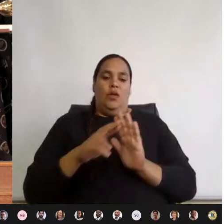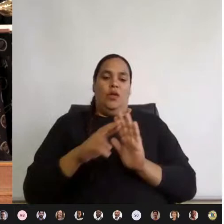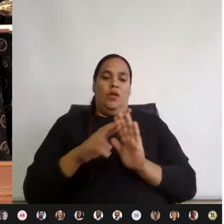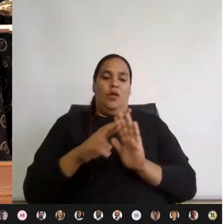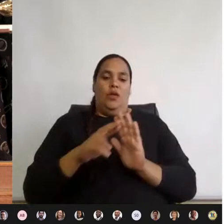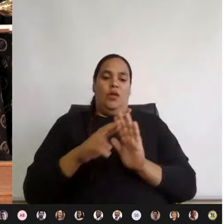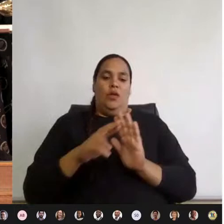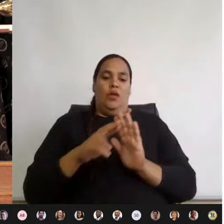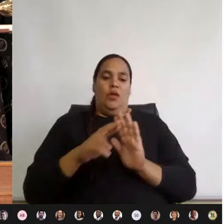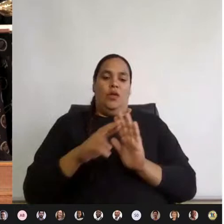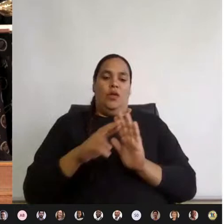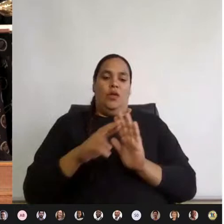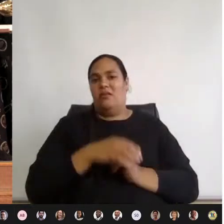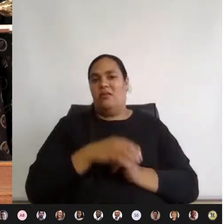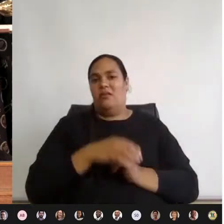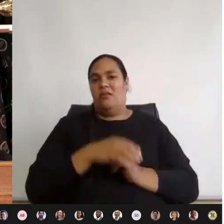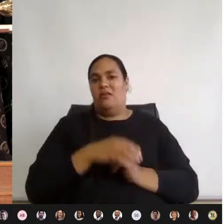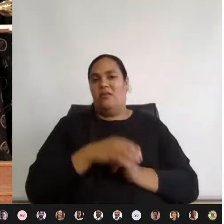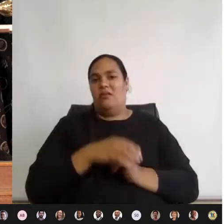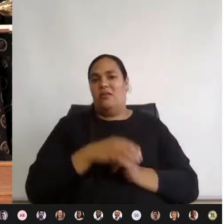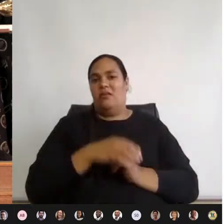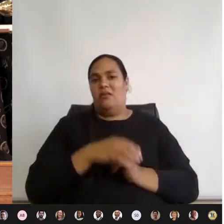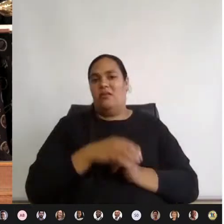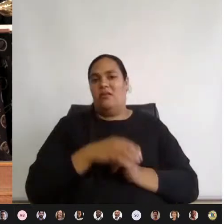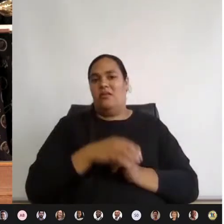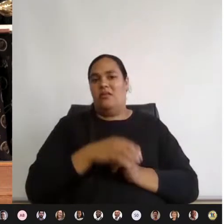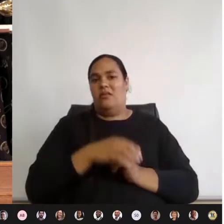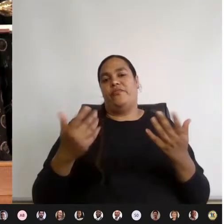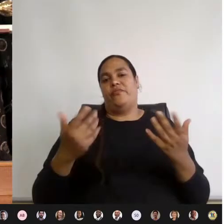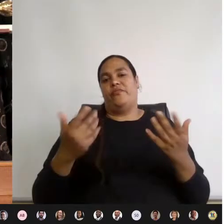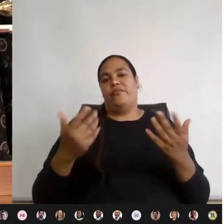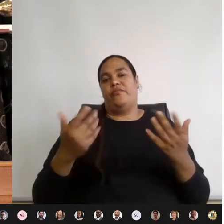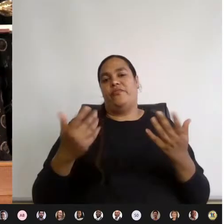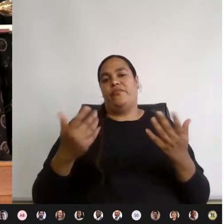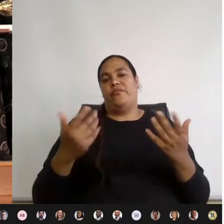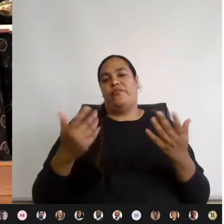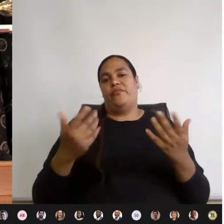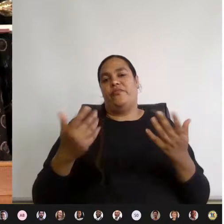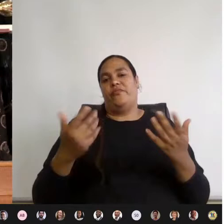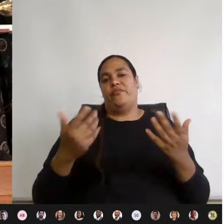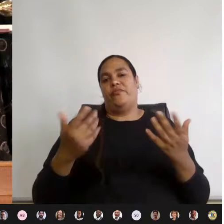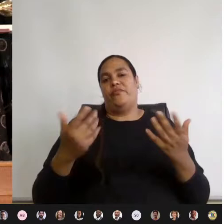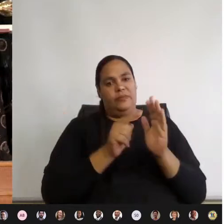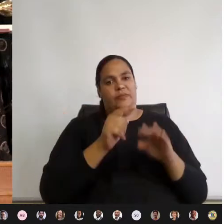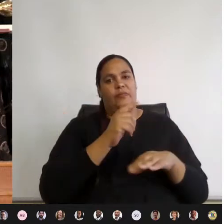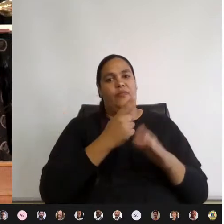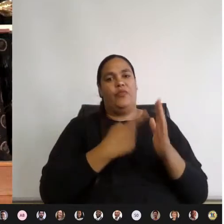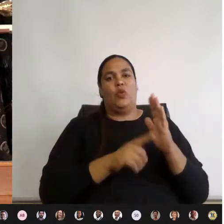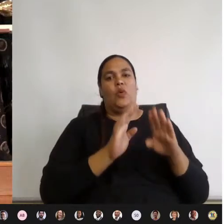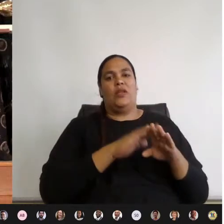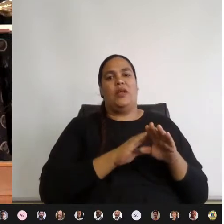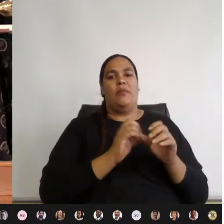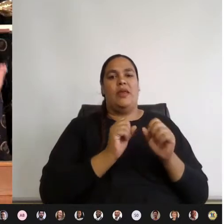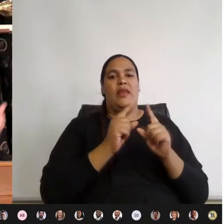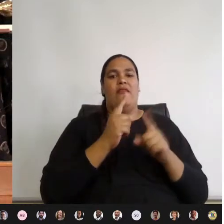liquor. And I was responsible for that legislation at a time. 11.5 years ago, I was in